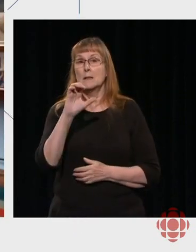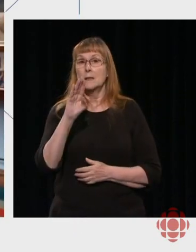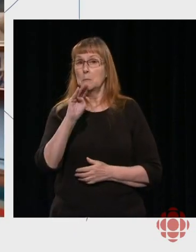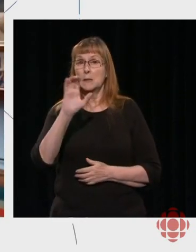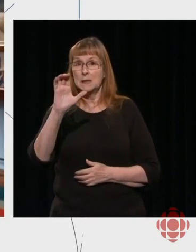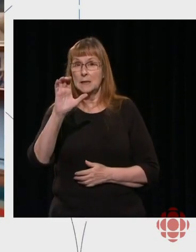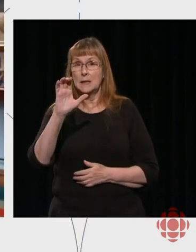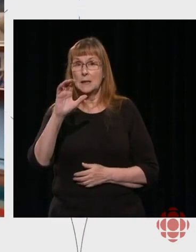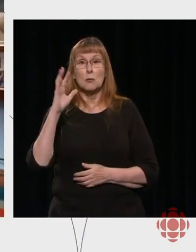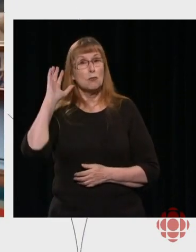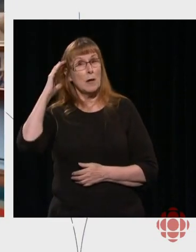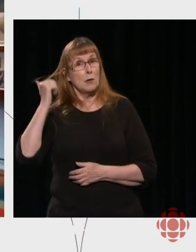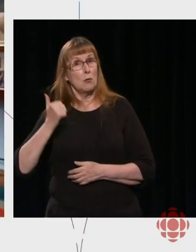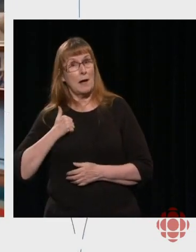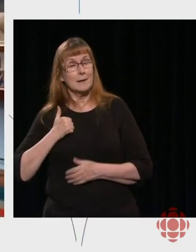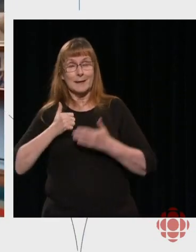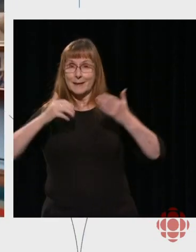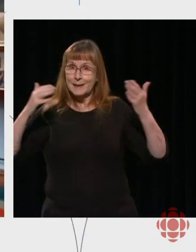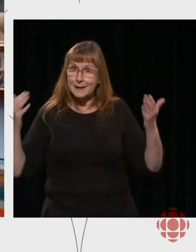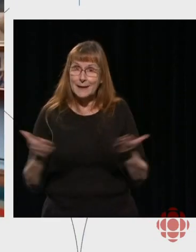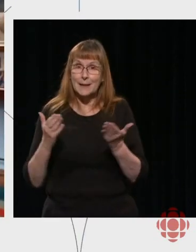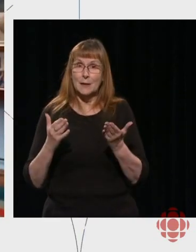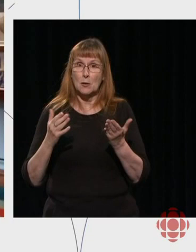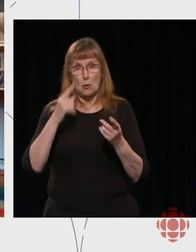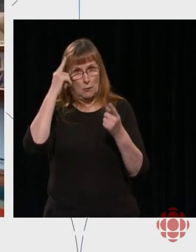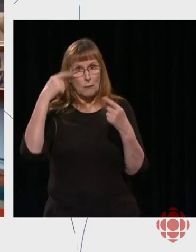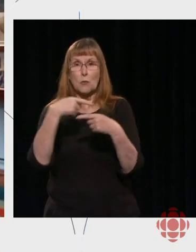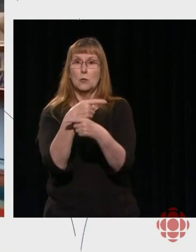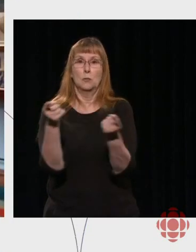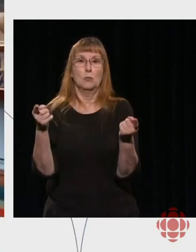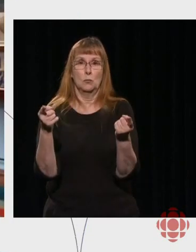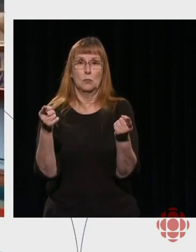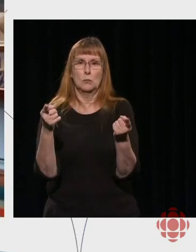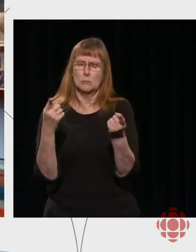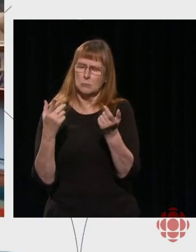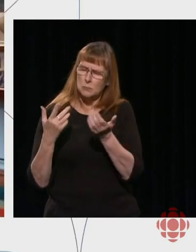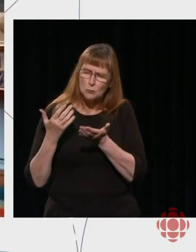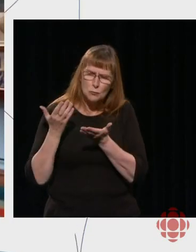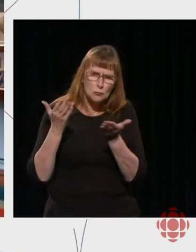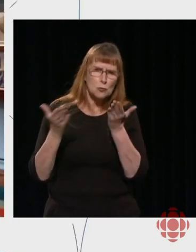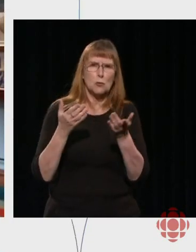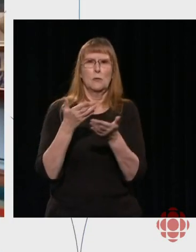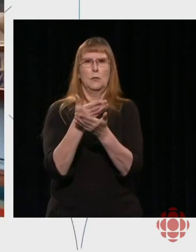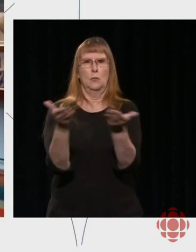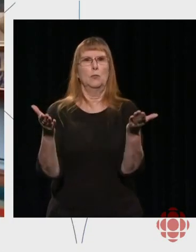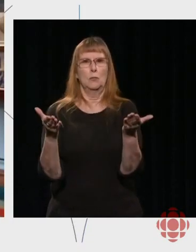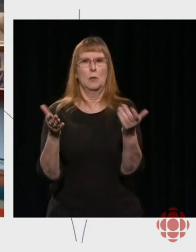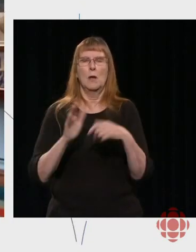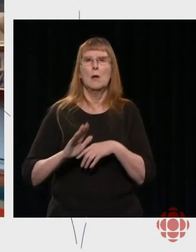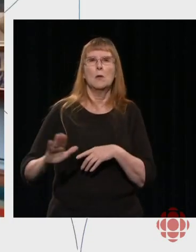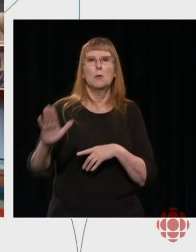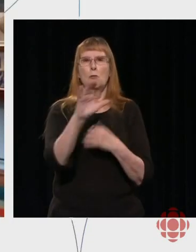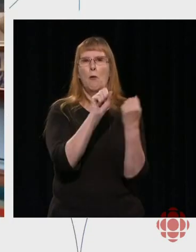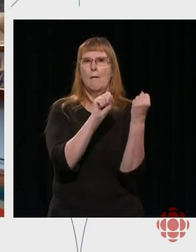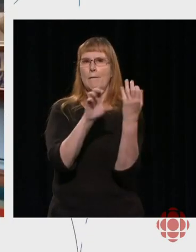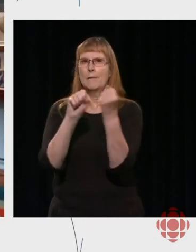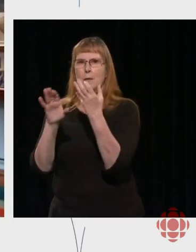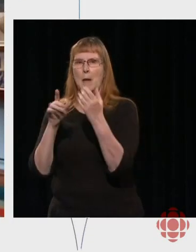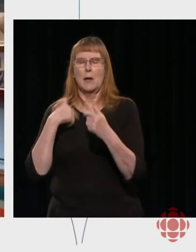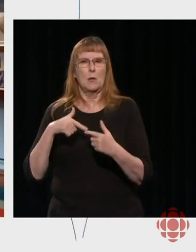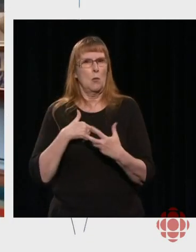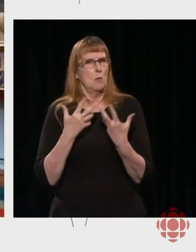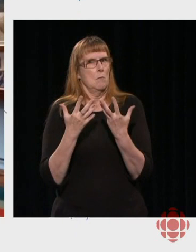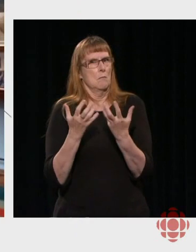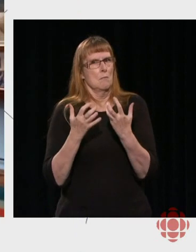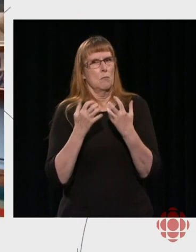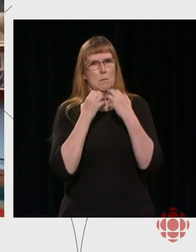exists to serve Canadians, and we greatly appreciate the feedback that we get from our fellow citizens. Donc, j'aimerais